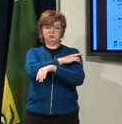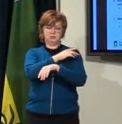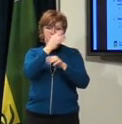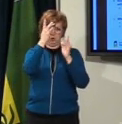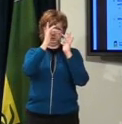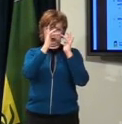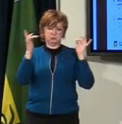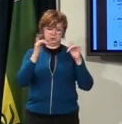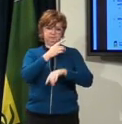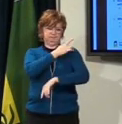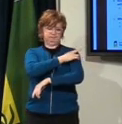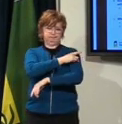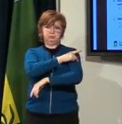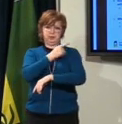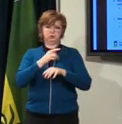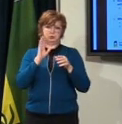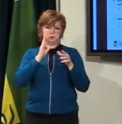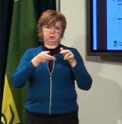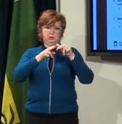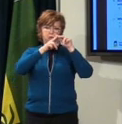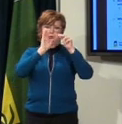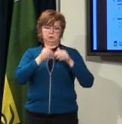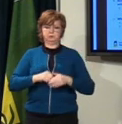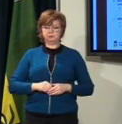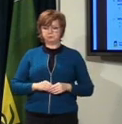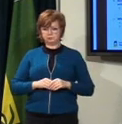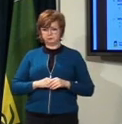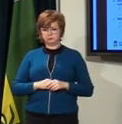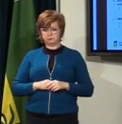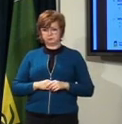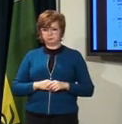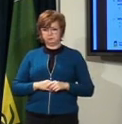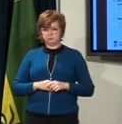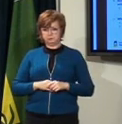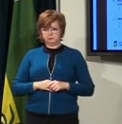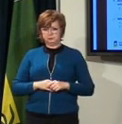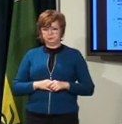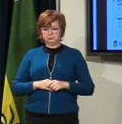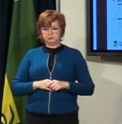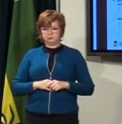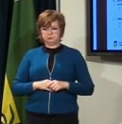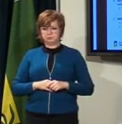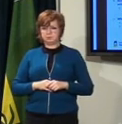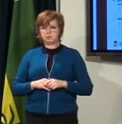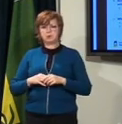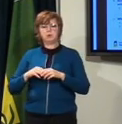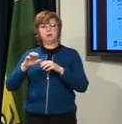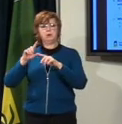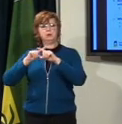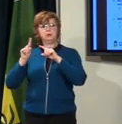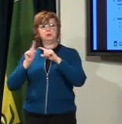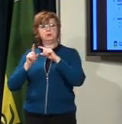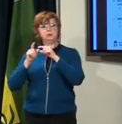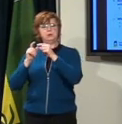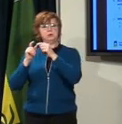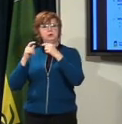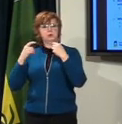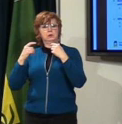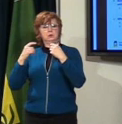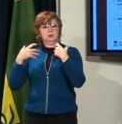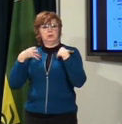facilities where we can move into in order to create capacity. We've also are slowing down some services in order to help us achieve